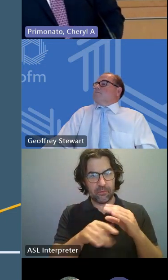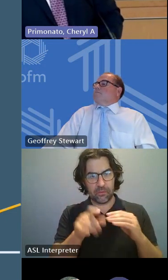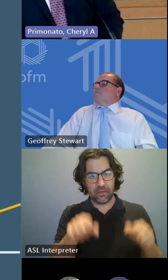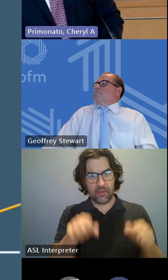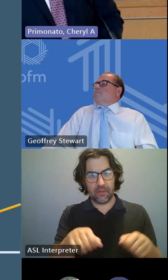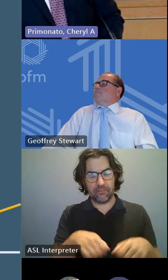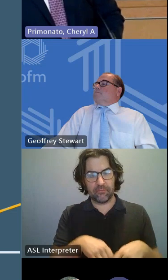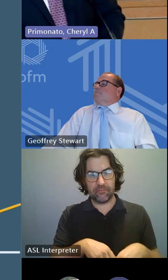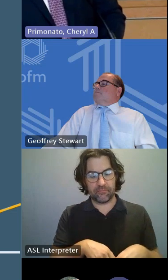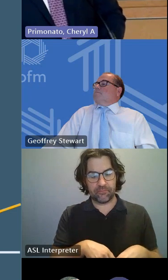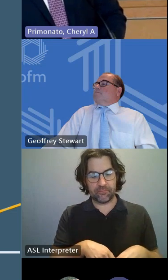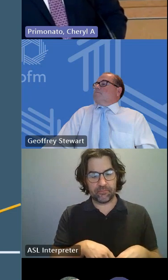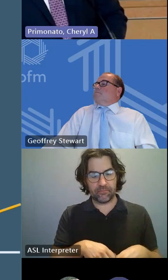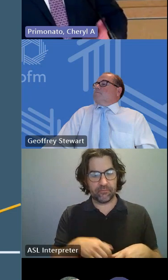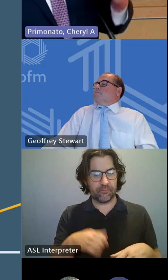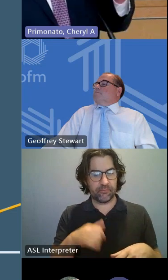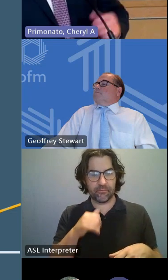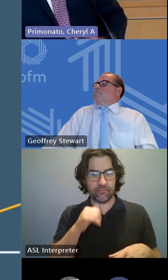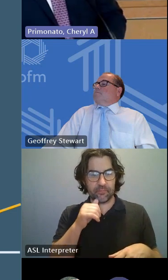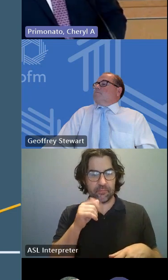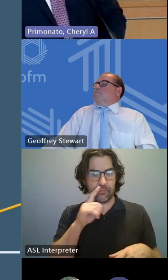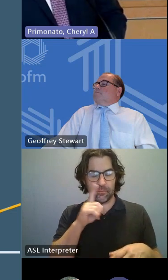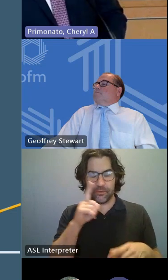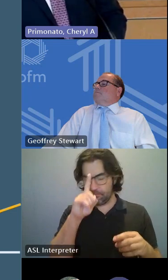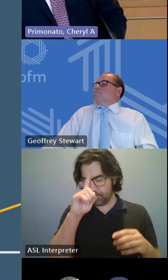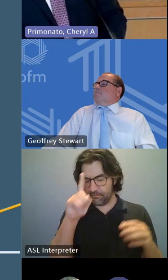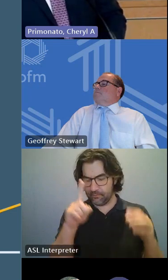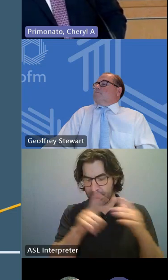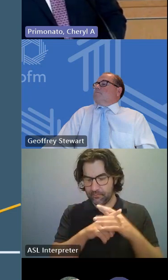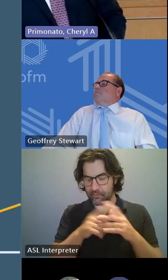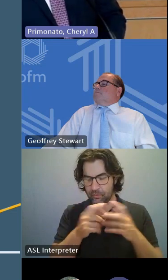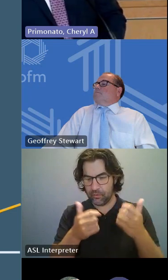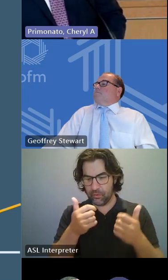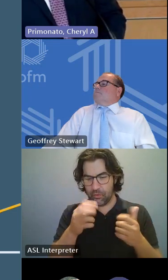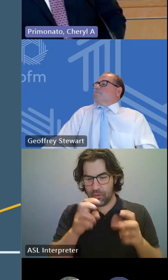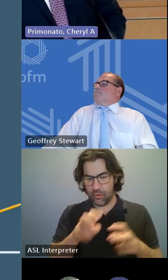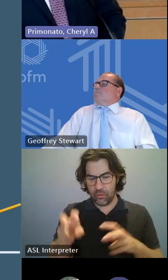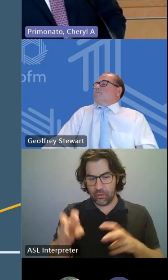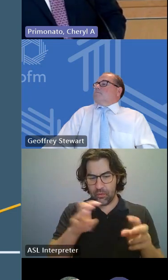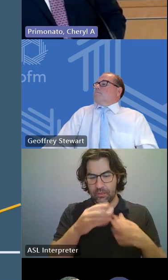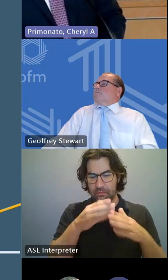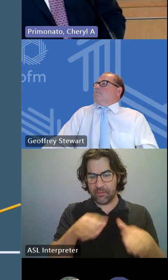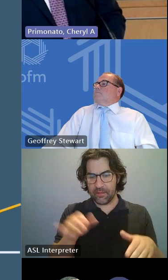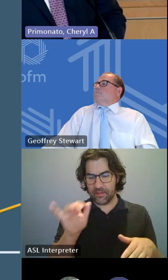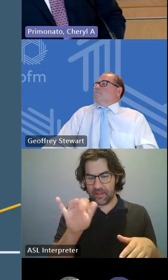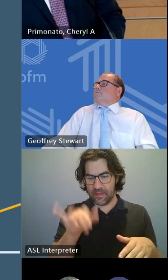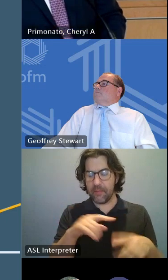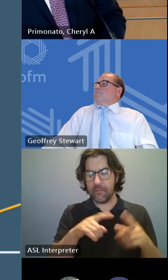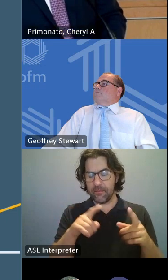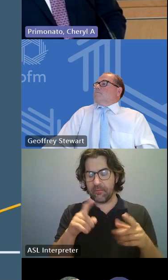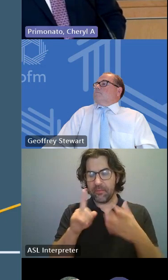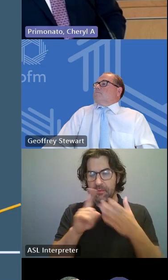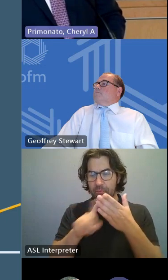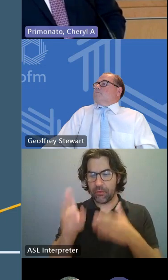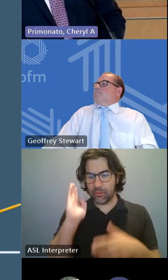to you about that. I don't think that nothing's coming to mind about which routes are split up like that, but I'll take a look. Thank